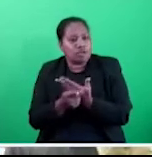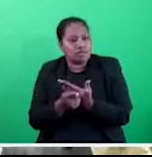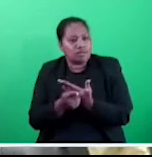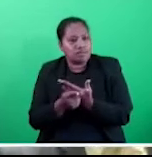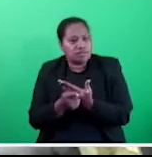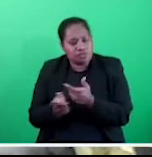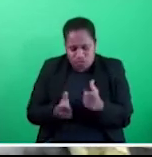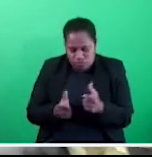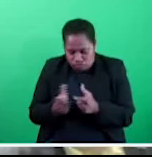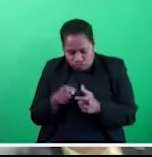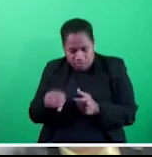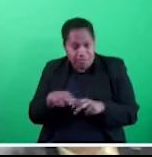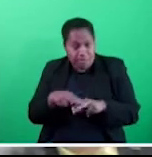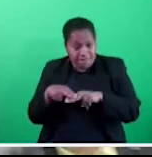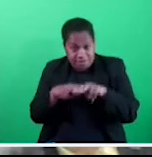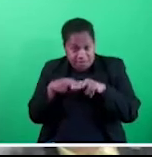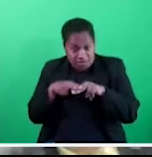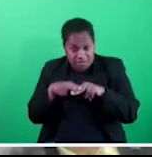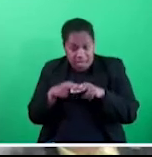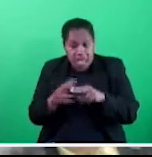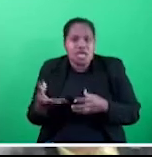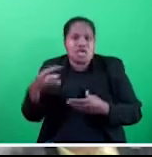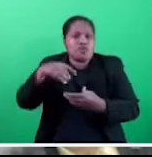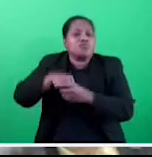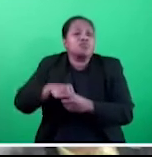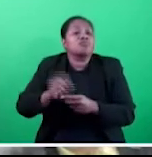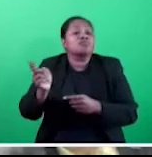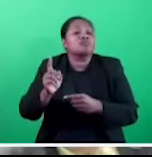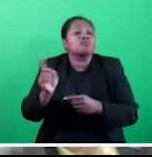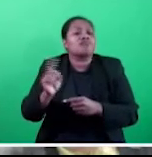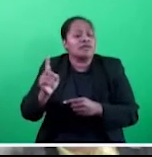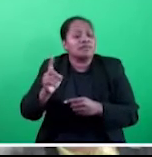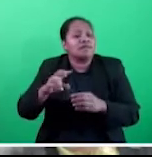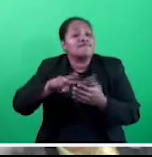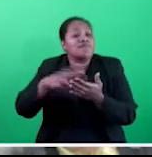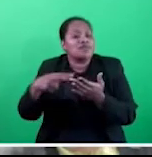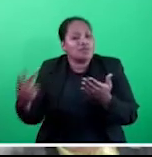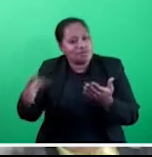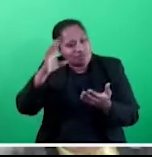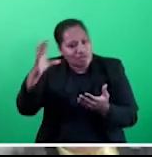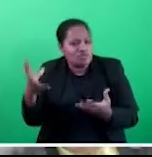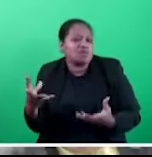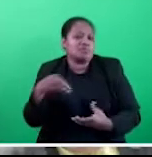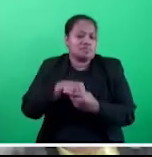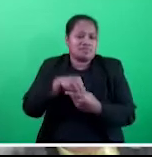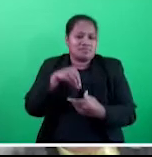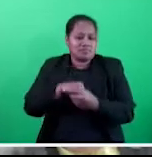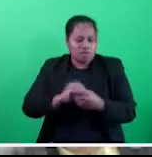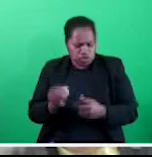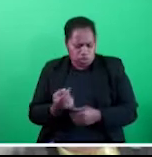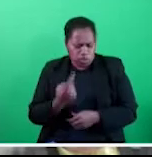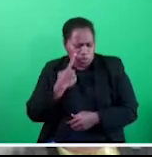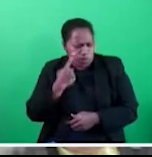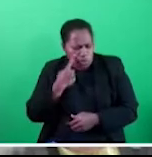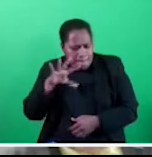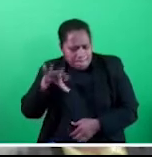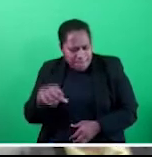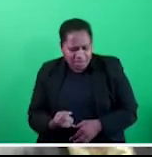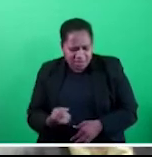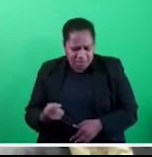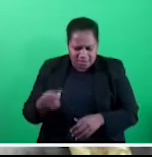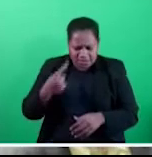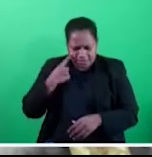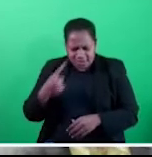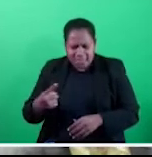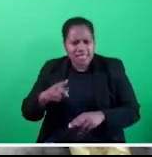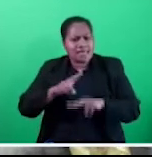initially to include Vanuatu. So I think this further development, we have to recognize the effort that FDB put